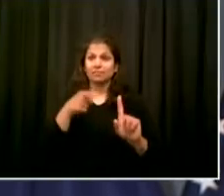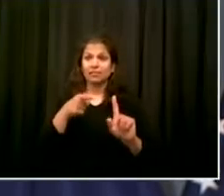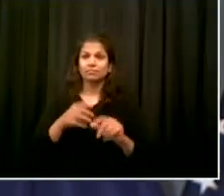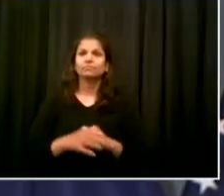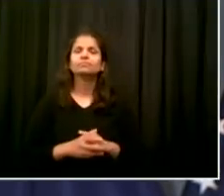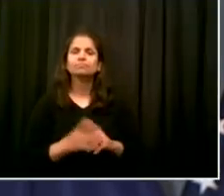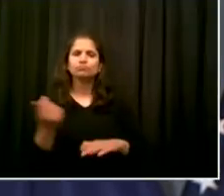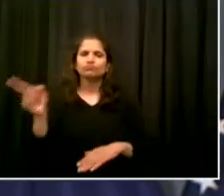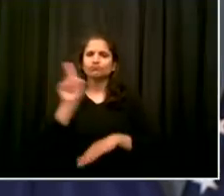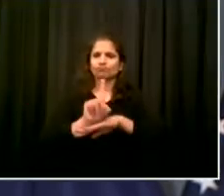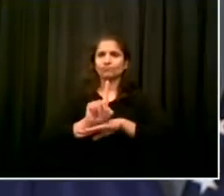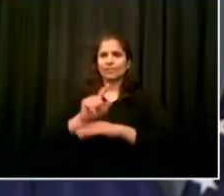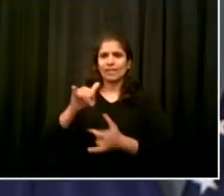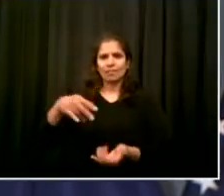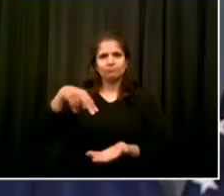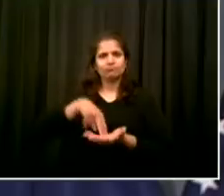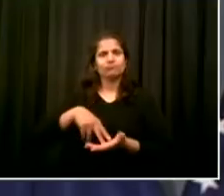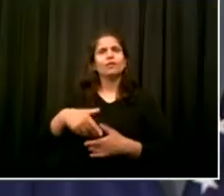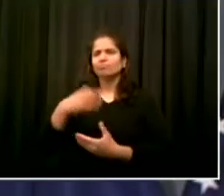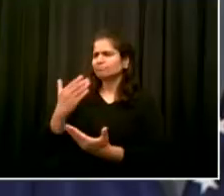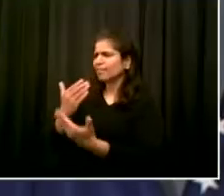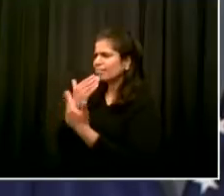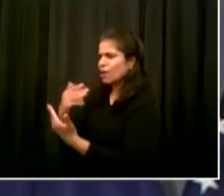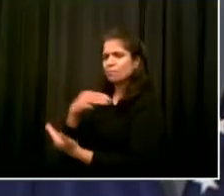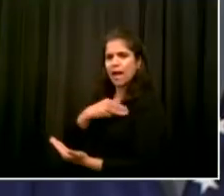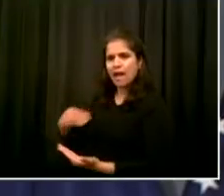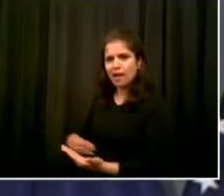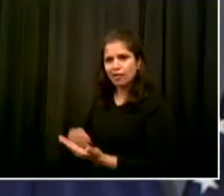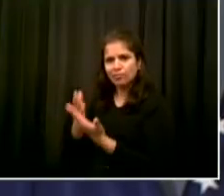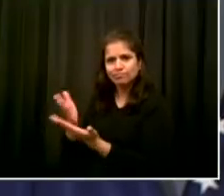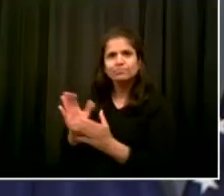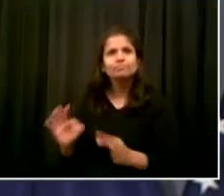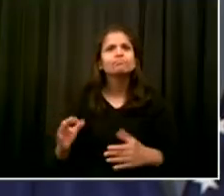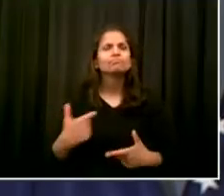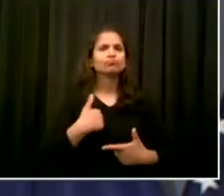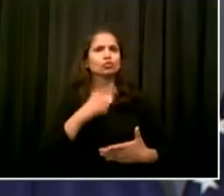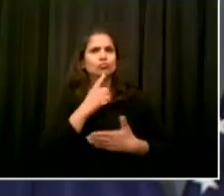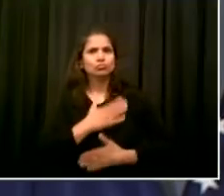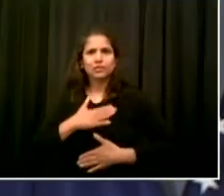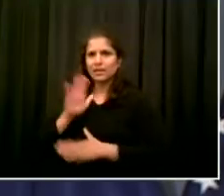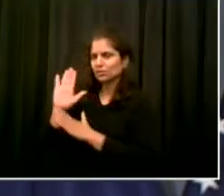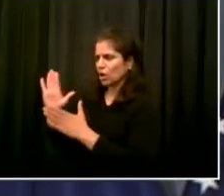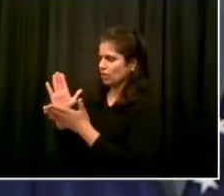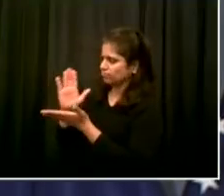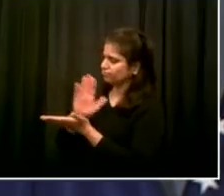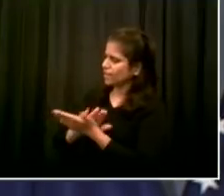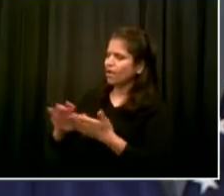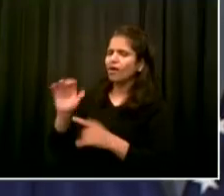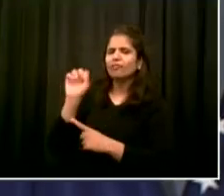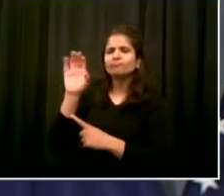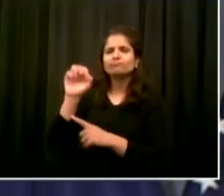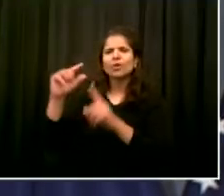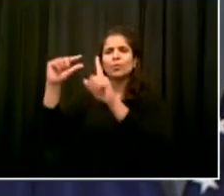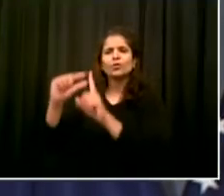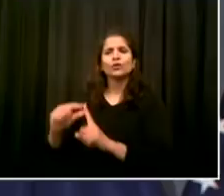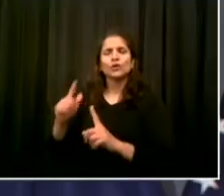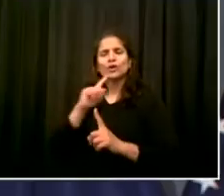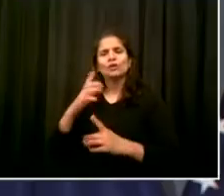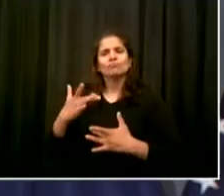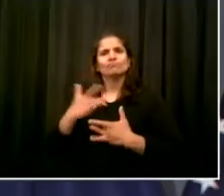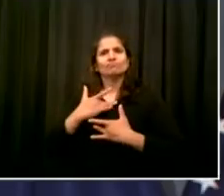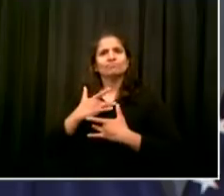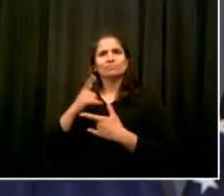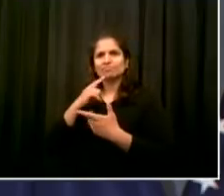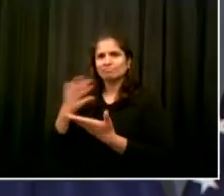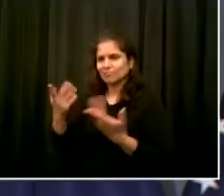I'm very appreciative of those remarks. I'm thankful to be here. I want to say thank you to a host of folks for